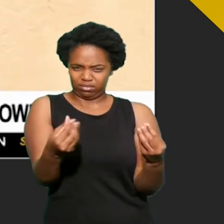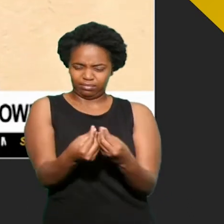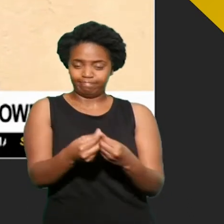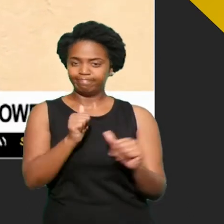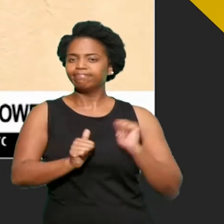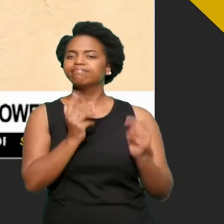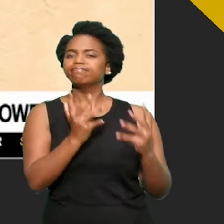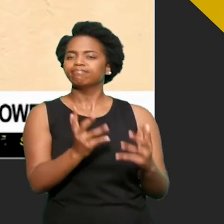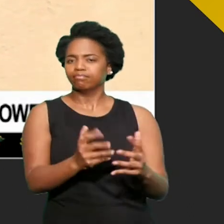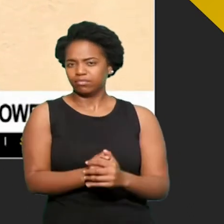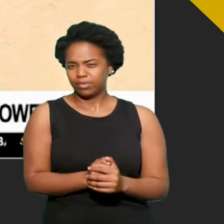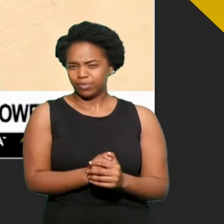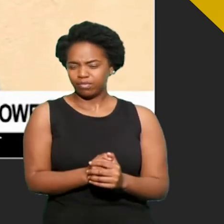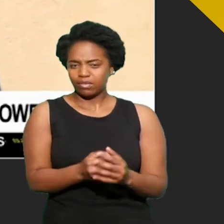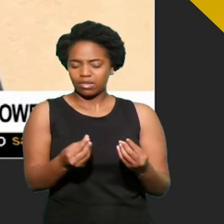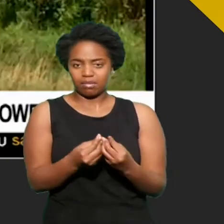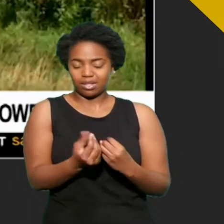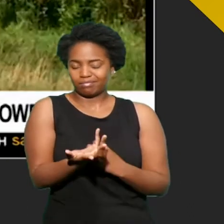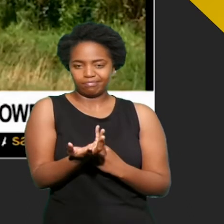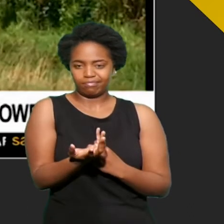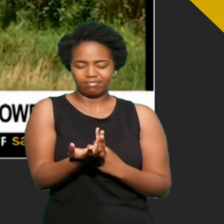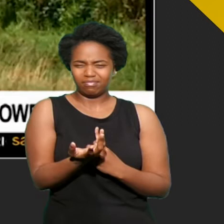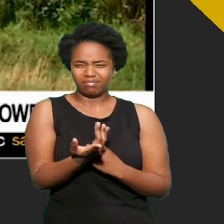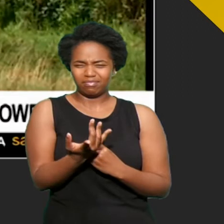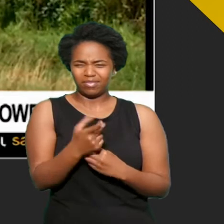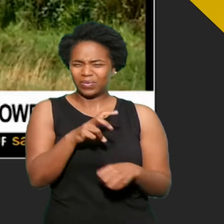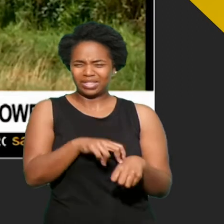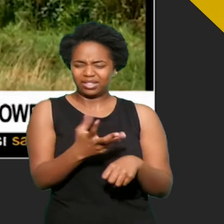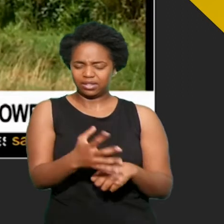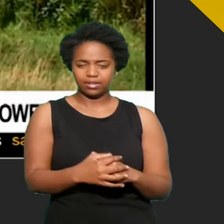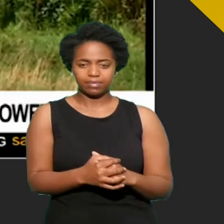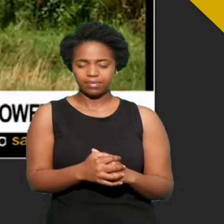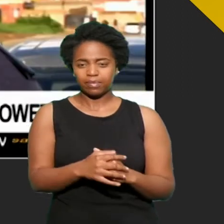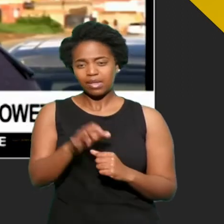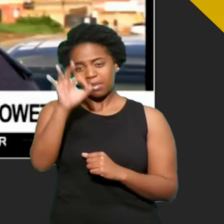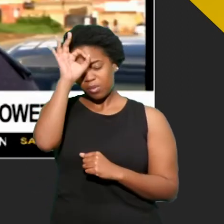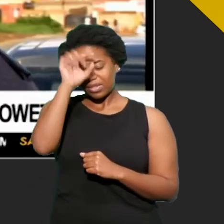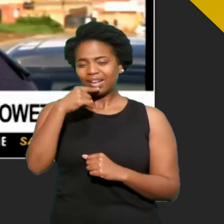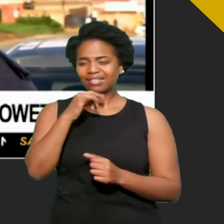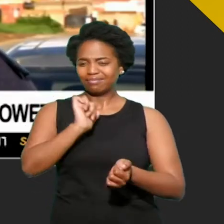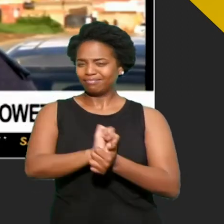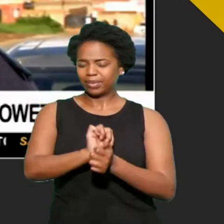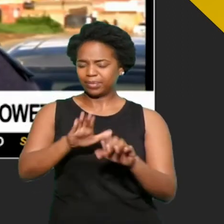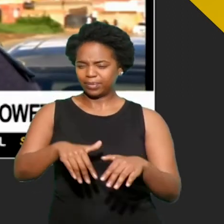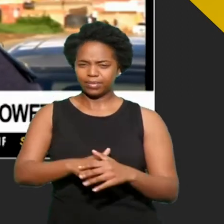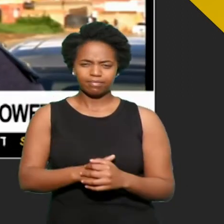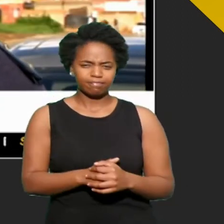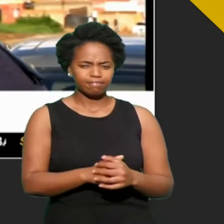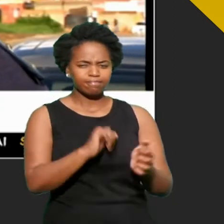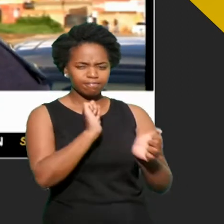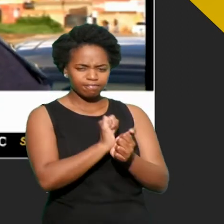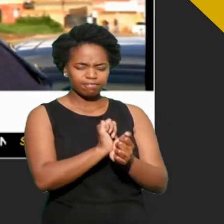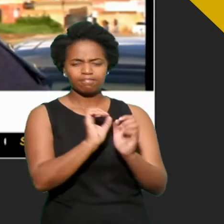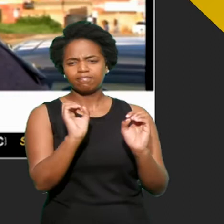act, which is really unwarranted. Police say no arrests have yet been made. No arrest yet, and we are